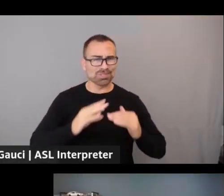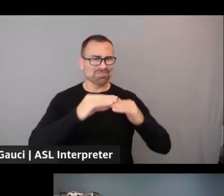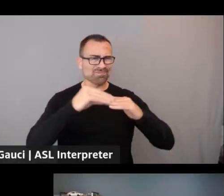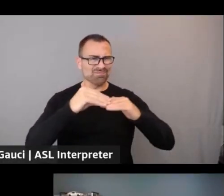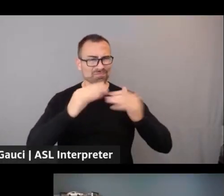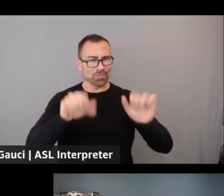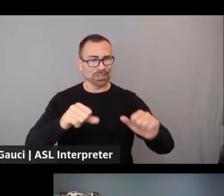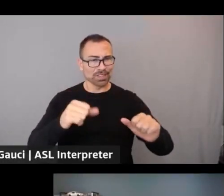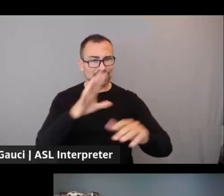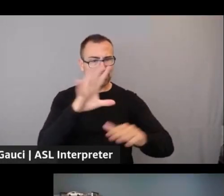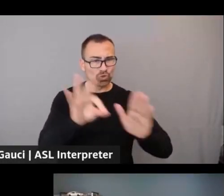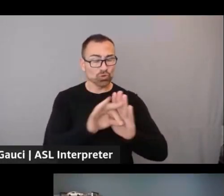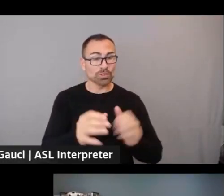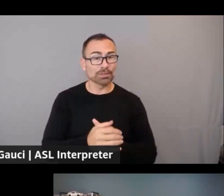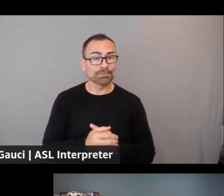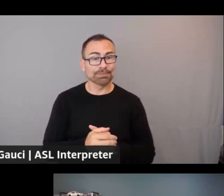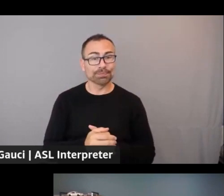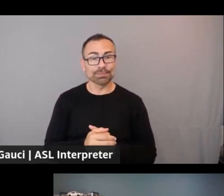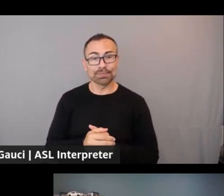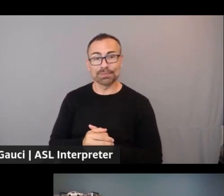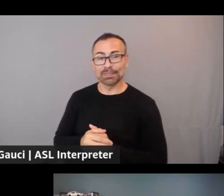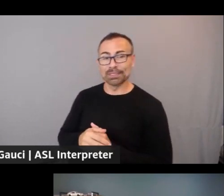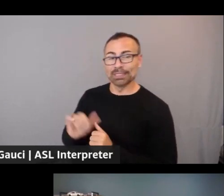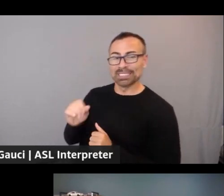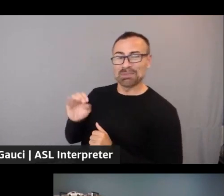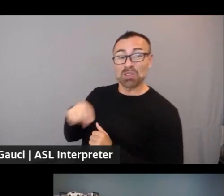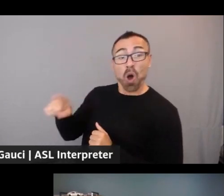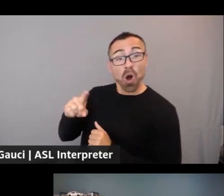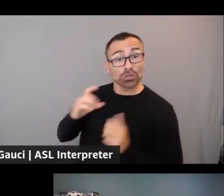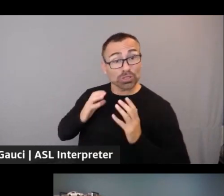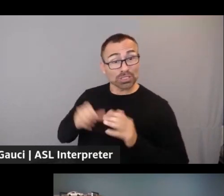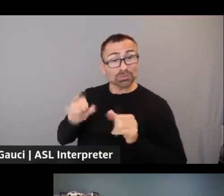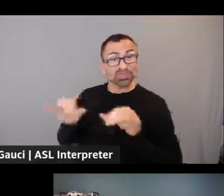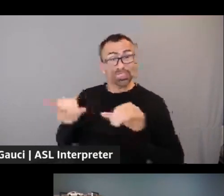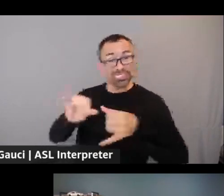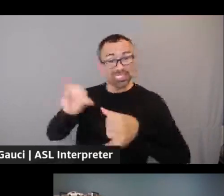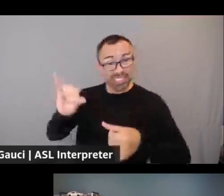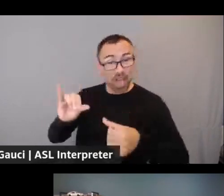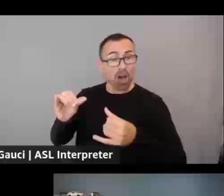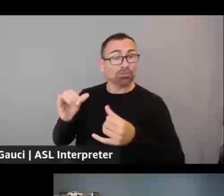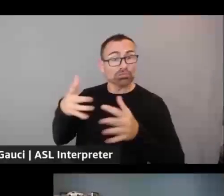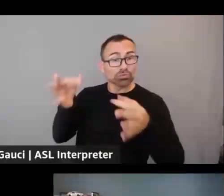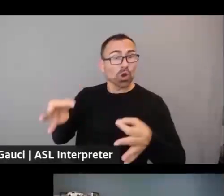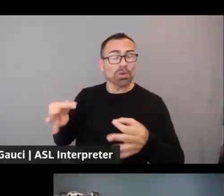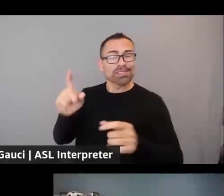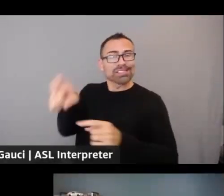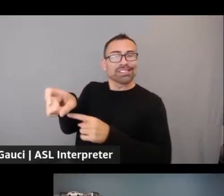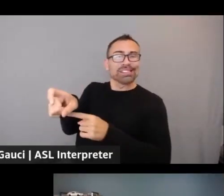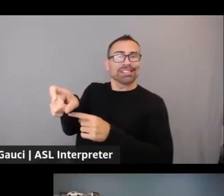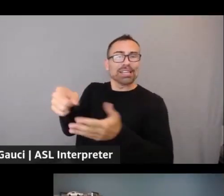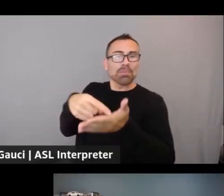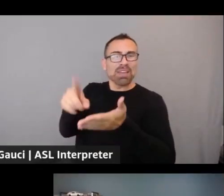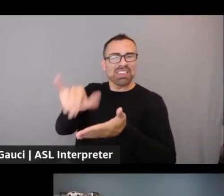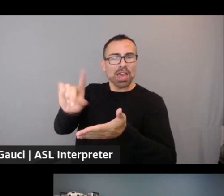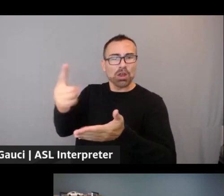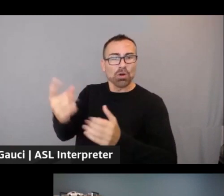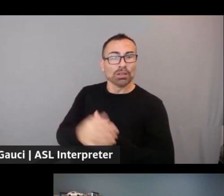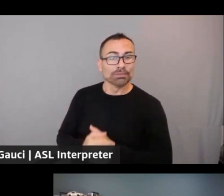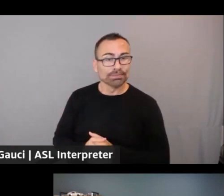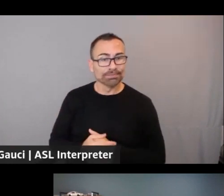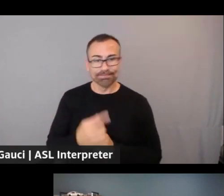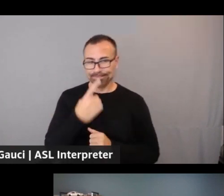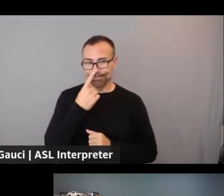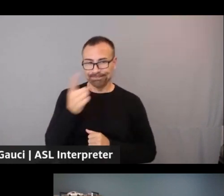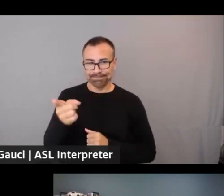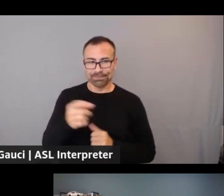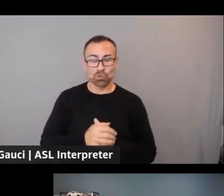scale for what it is that they need. Yep, exactly. And what we learned so far is that the larger one isn't always the best